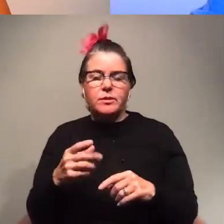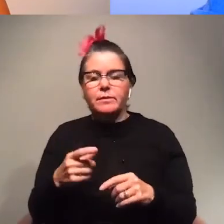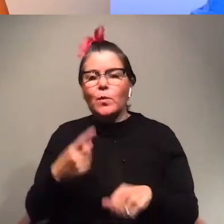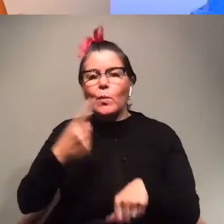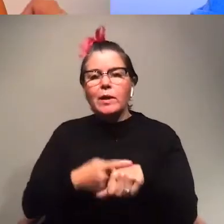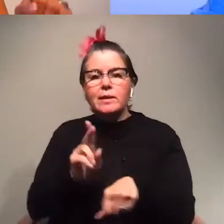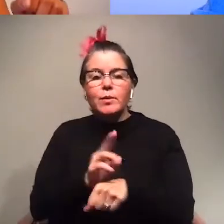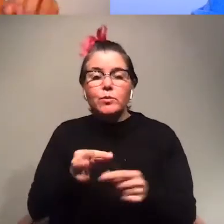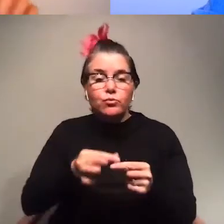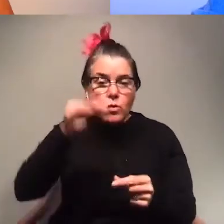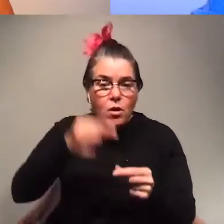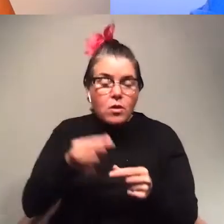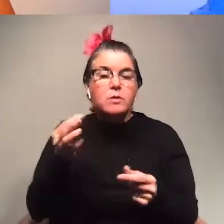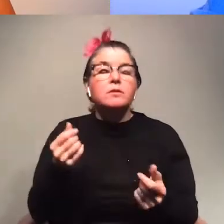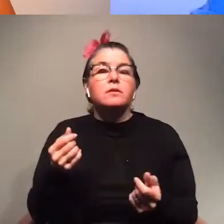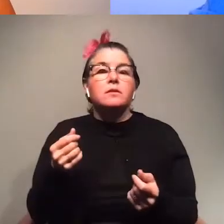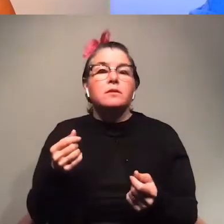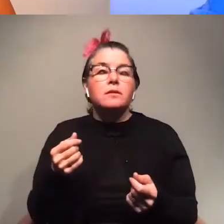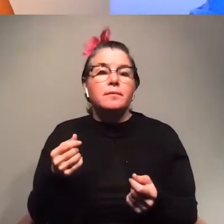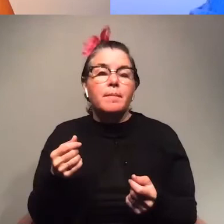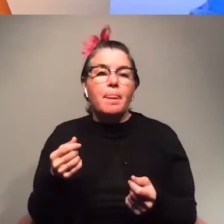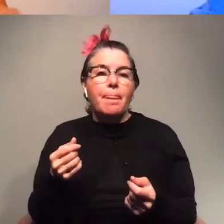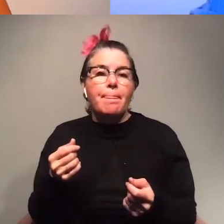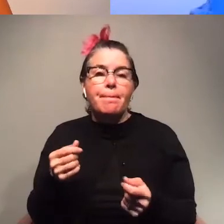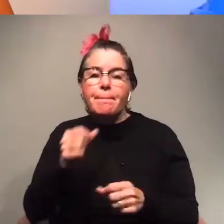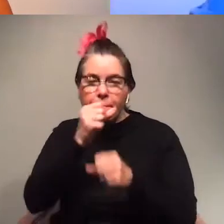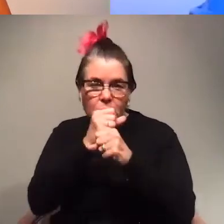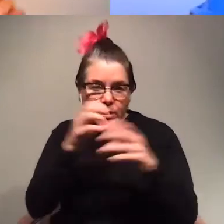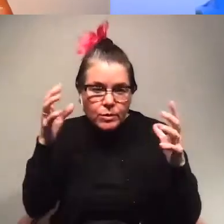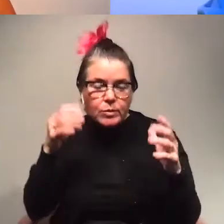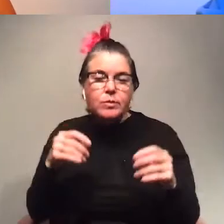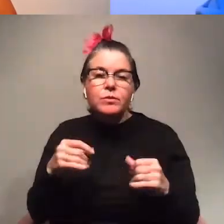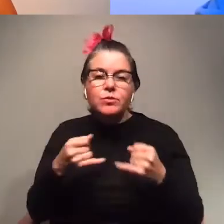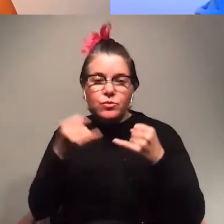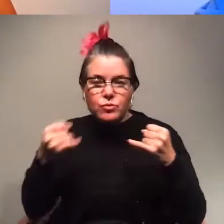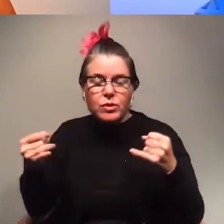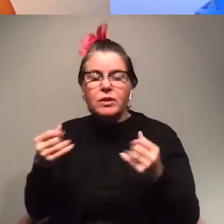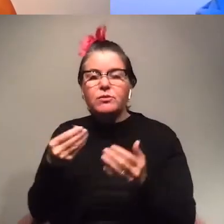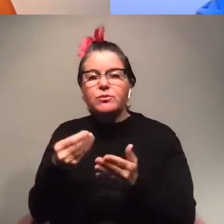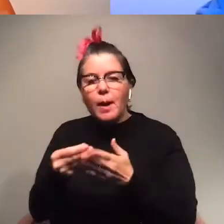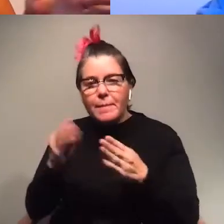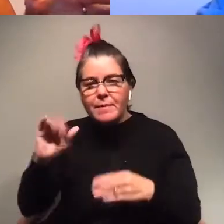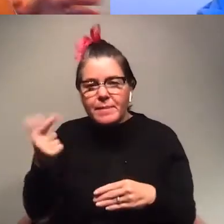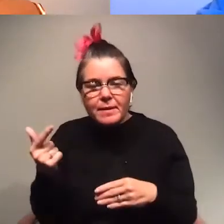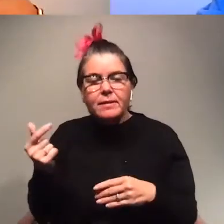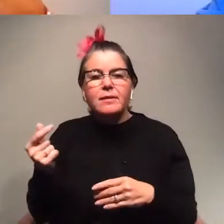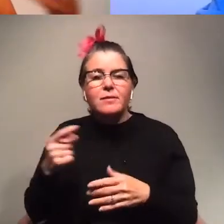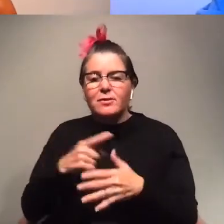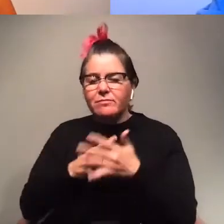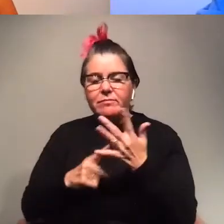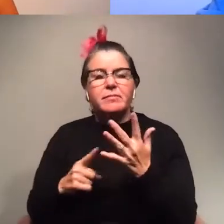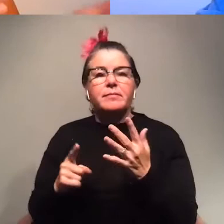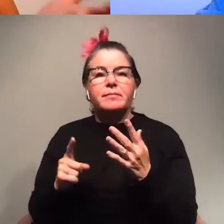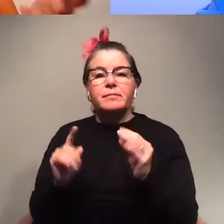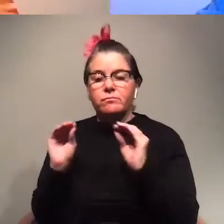our straws, our, I think even balloons, strings, shopping bags, you name it. He put